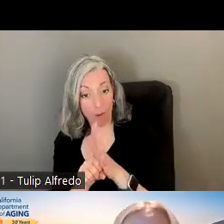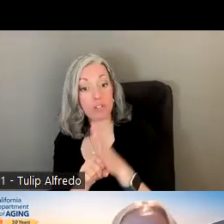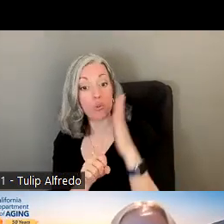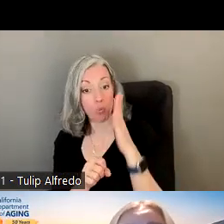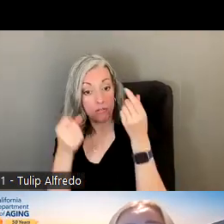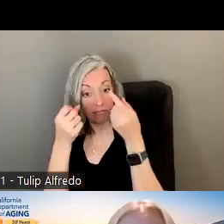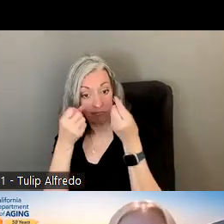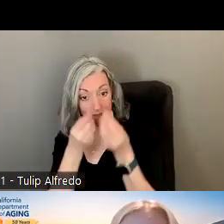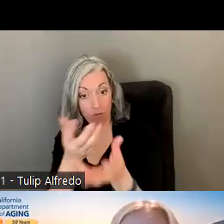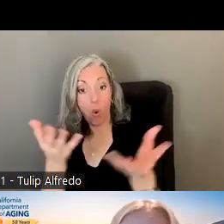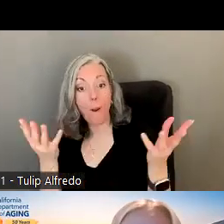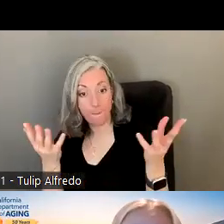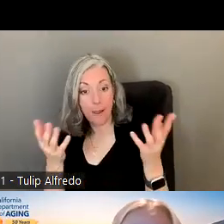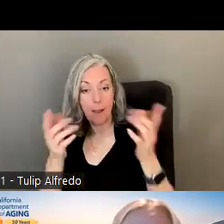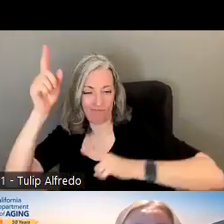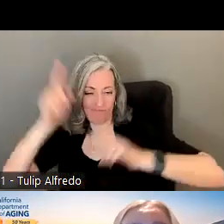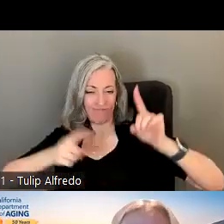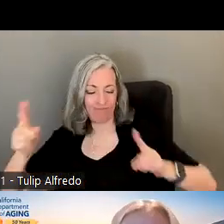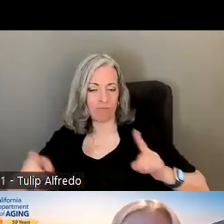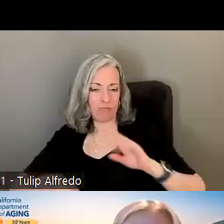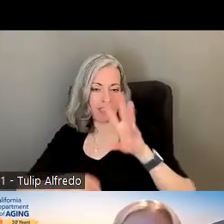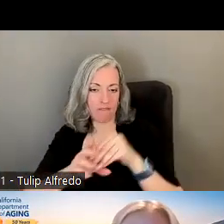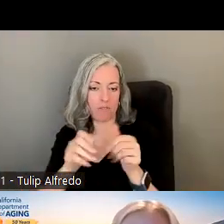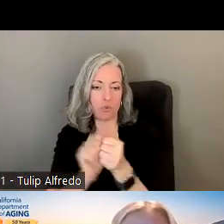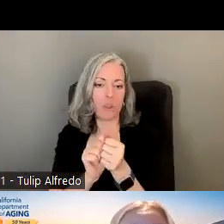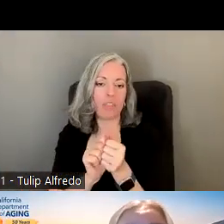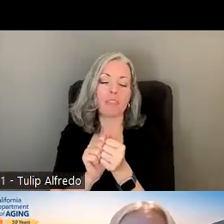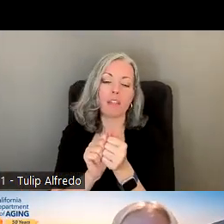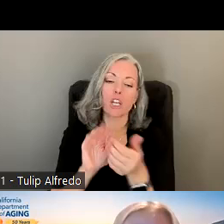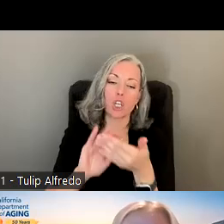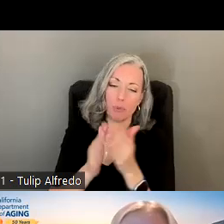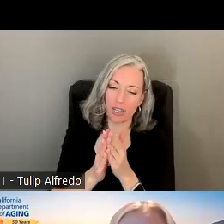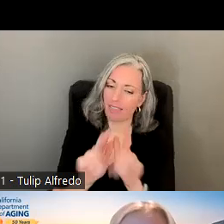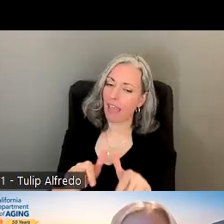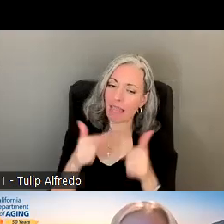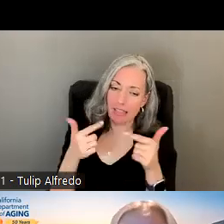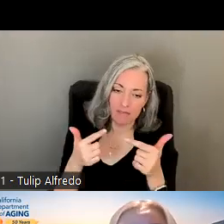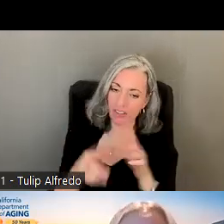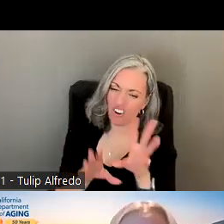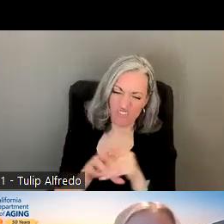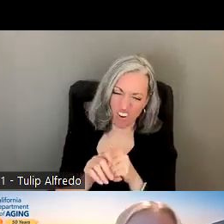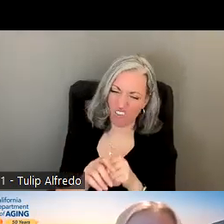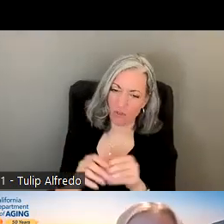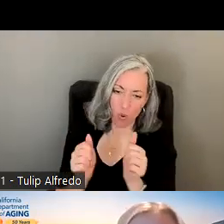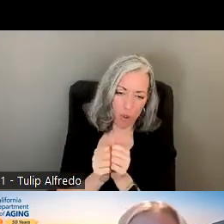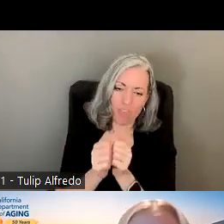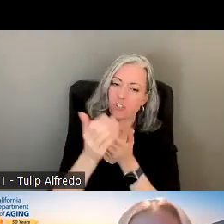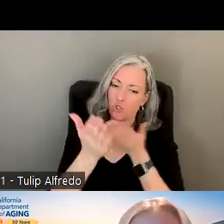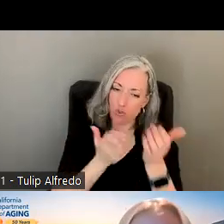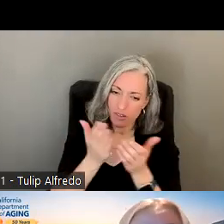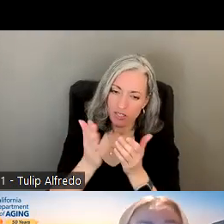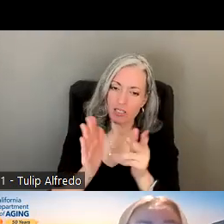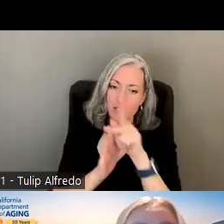informed by various members of our community that have that lived experience, that are consumers of the services and programs and